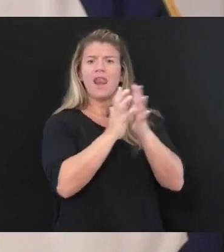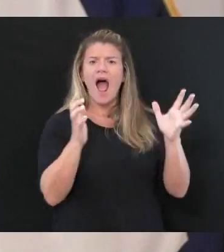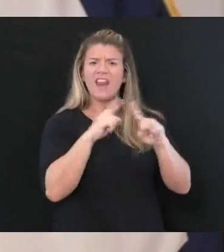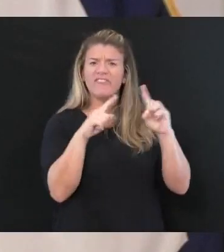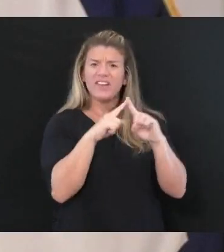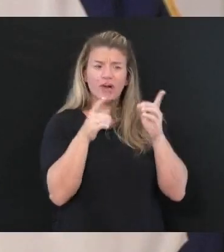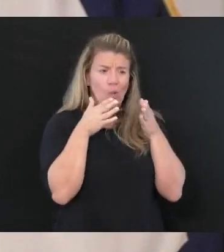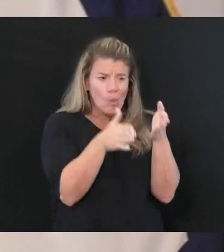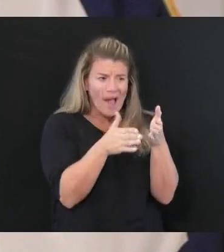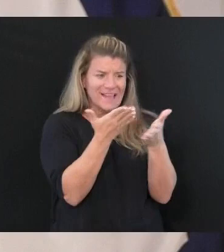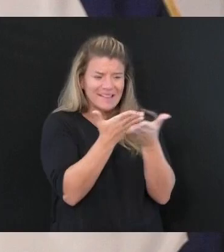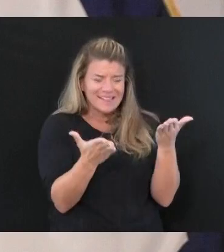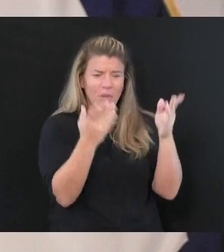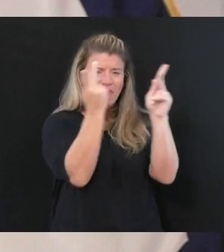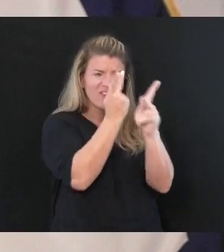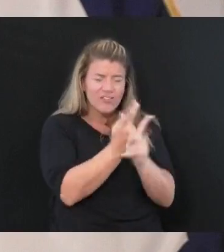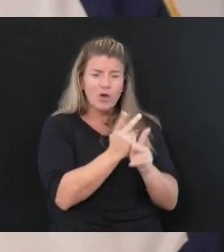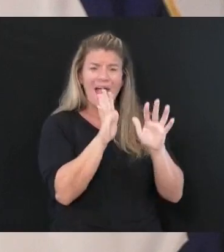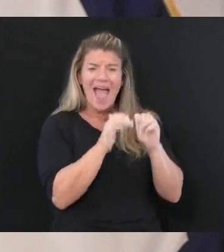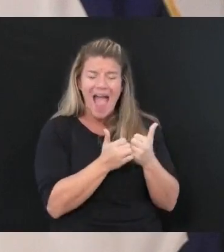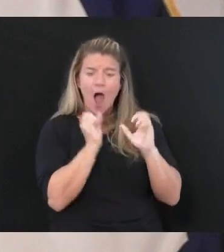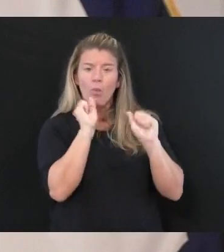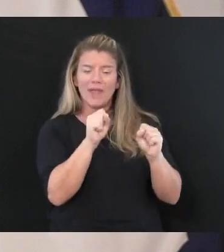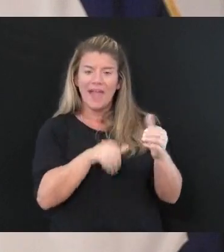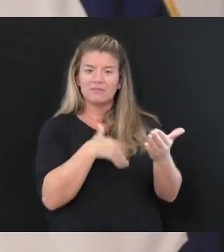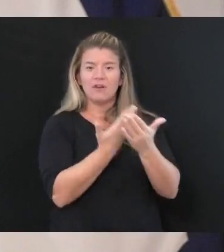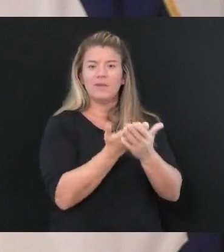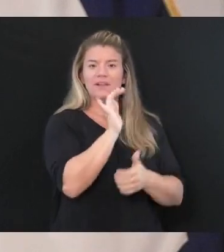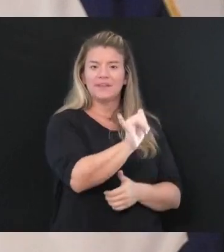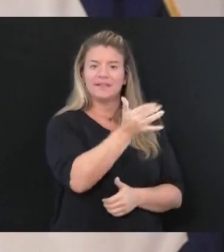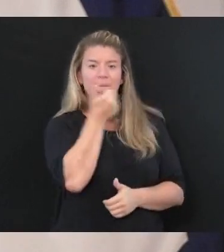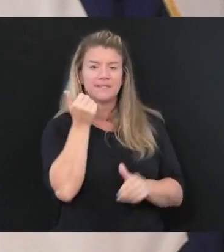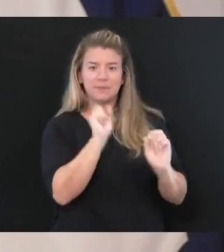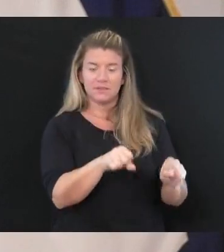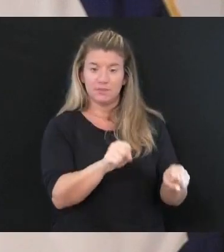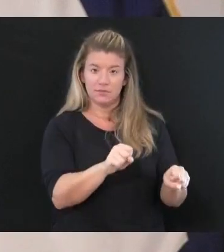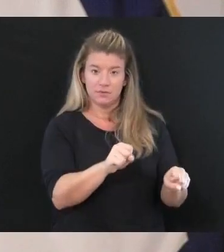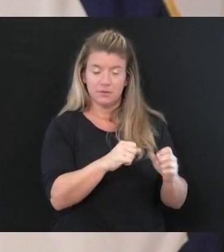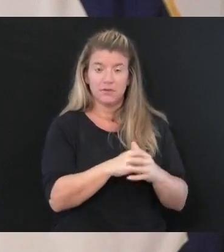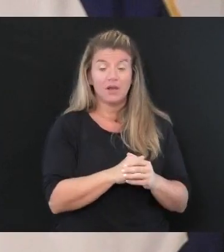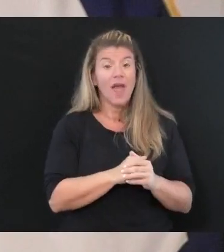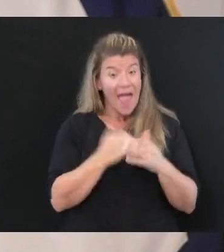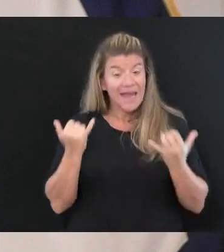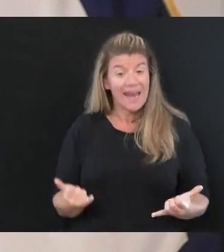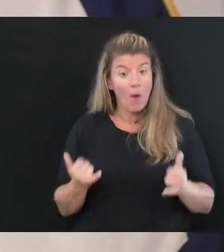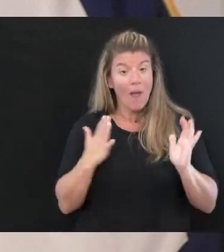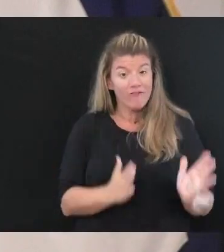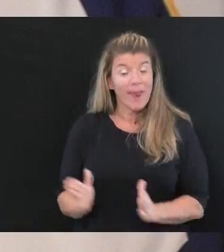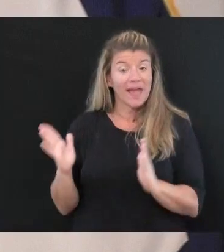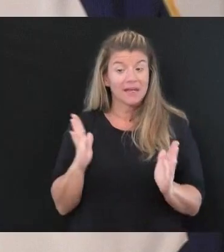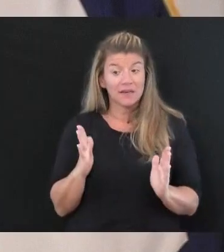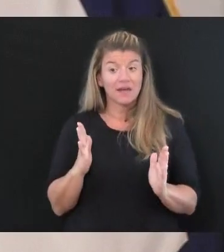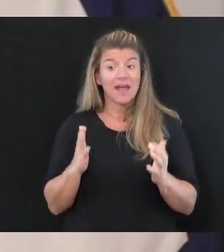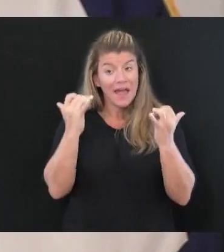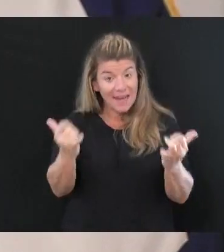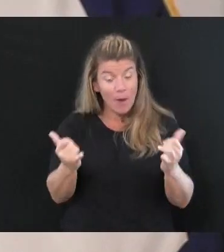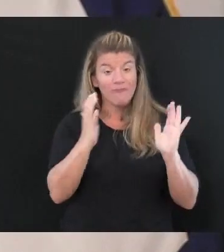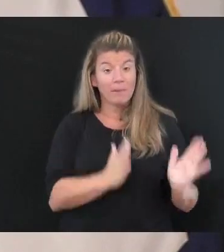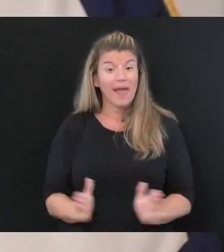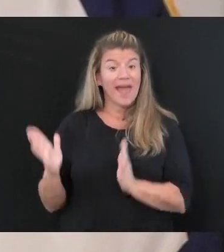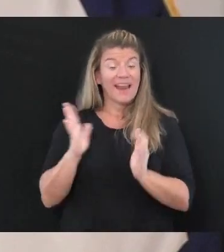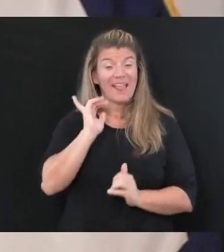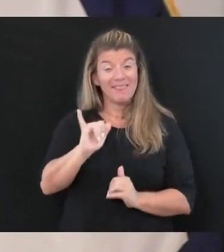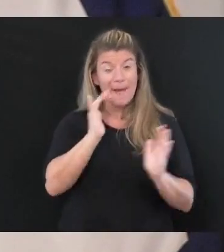to where we can do that as best we possibly can. So now we got a plan. Now we got a plan that